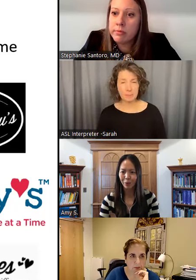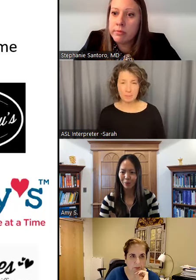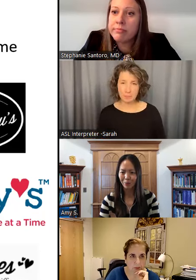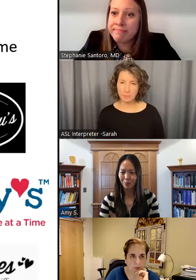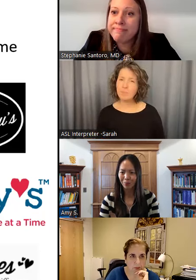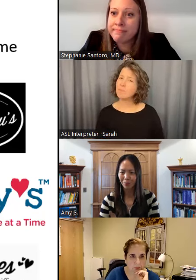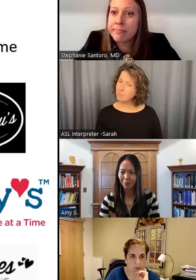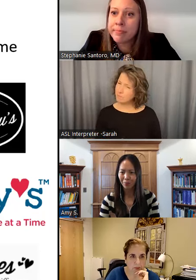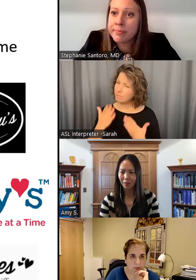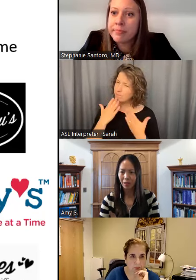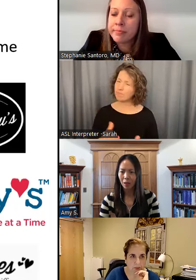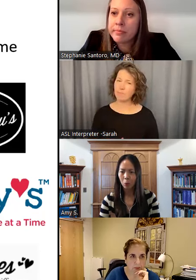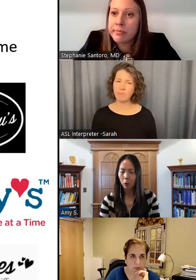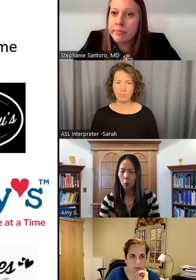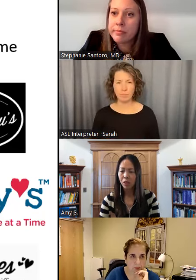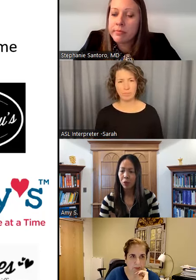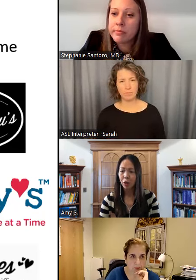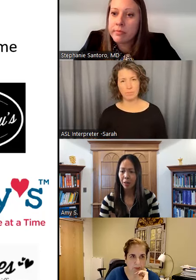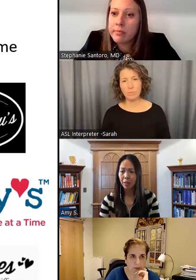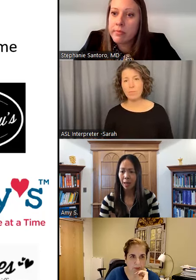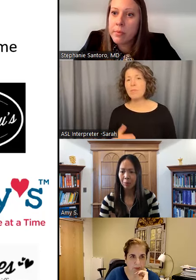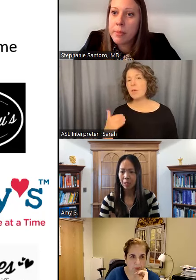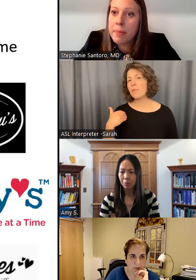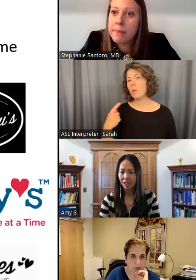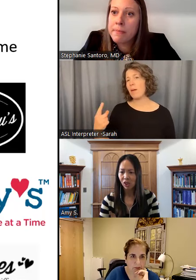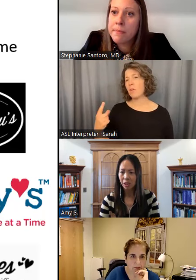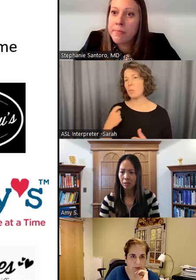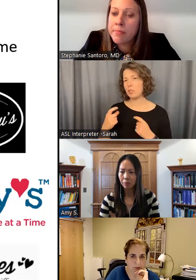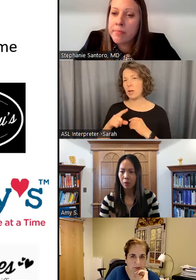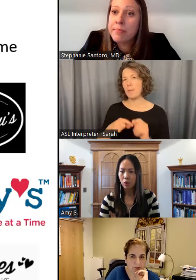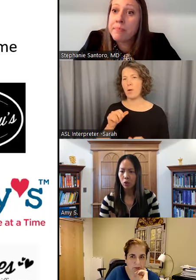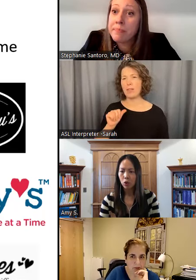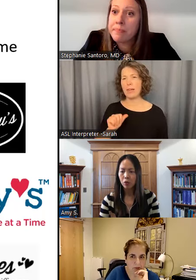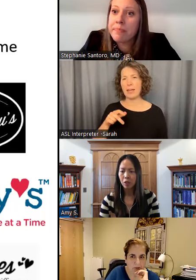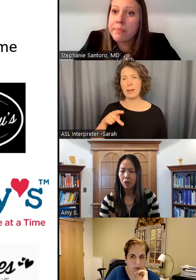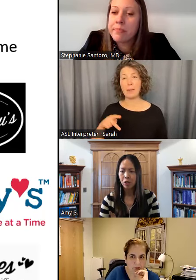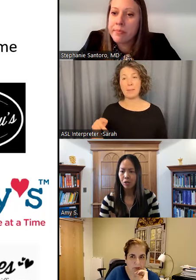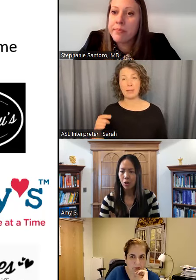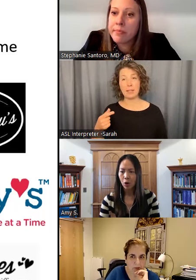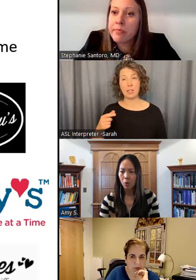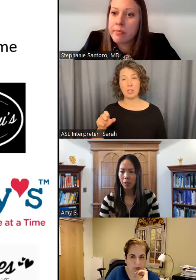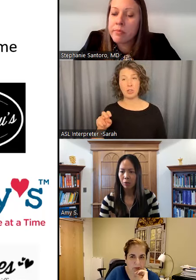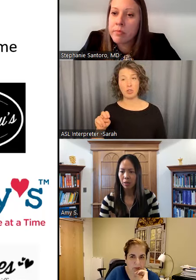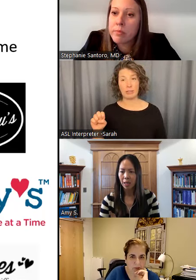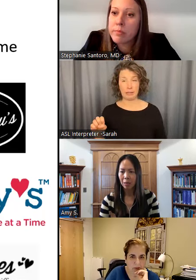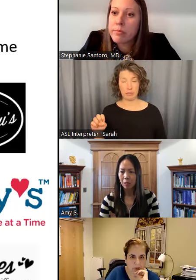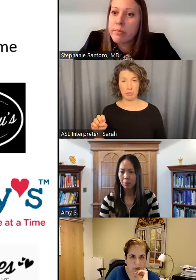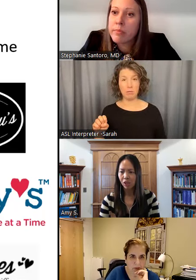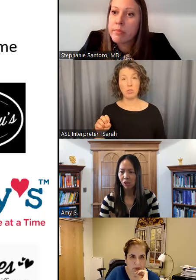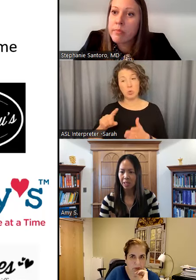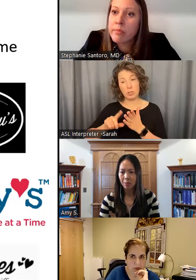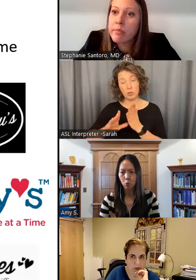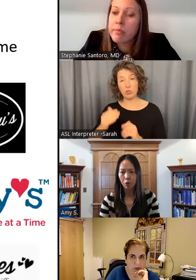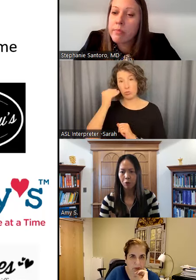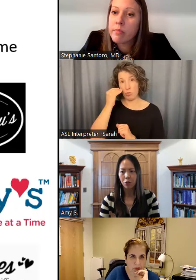Thank you. We have a question regarding the APP gene. Do researchers know if the